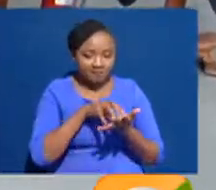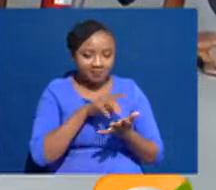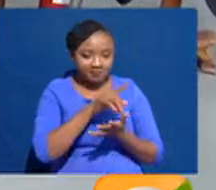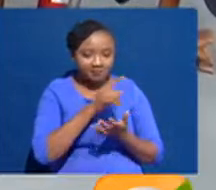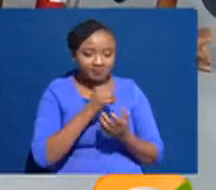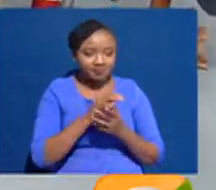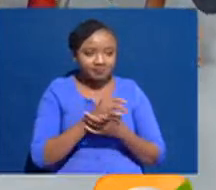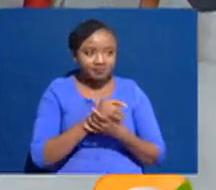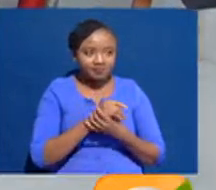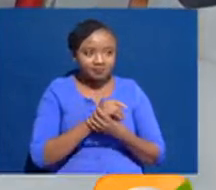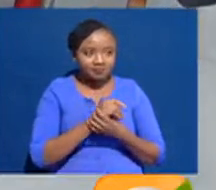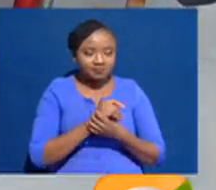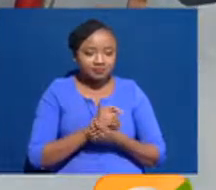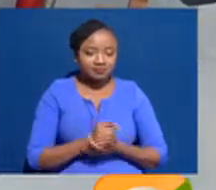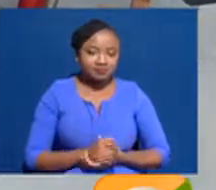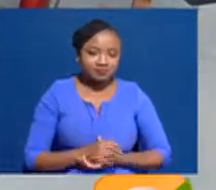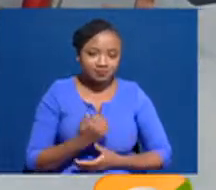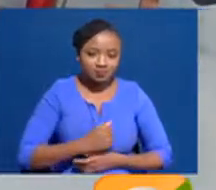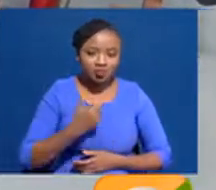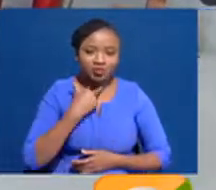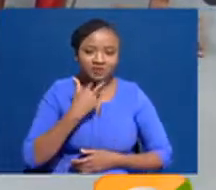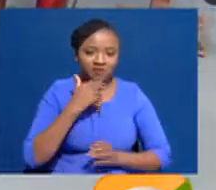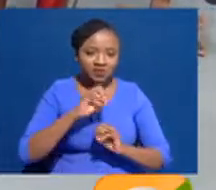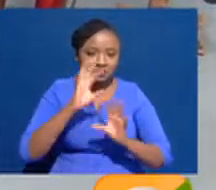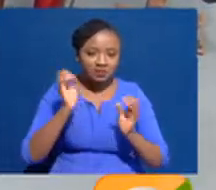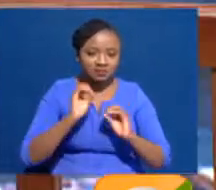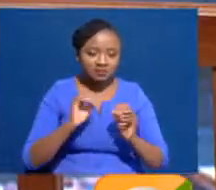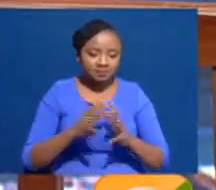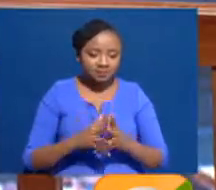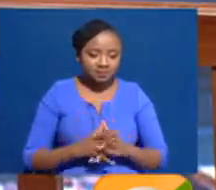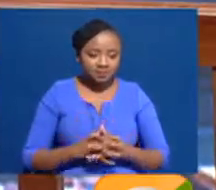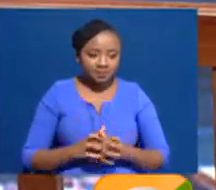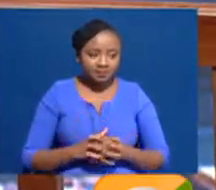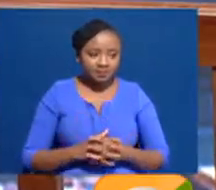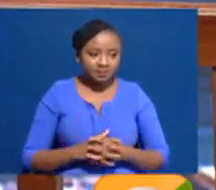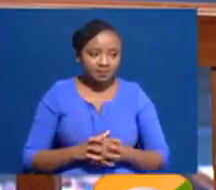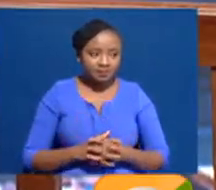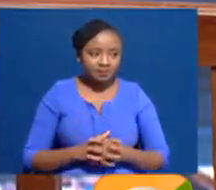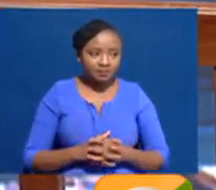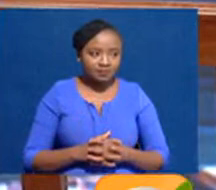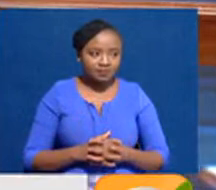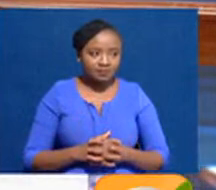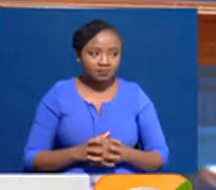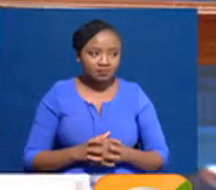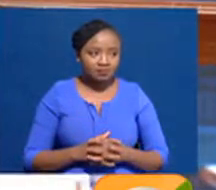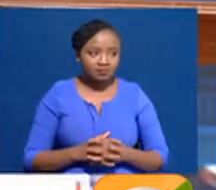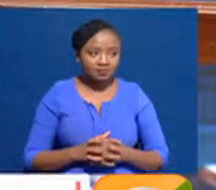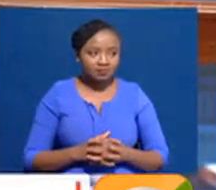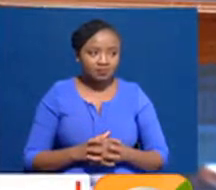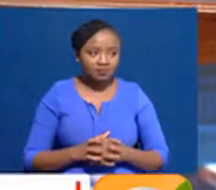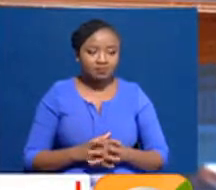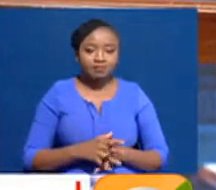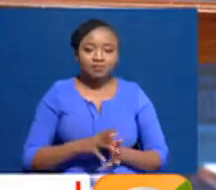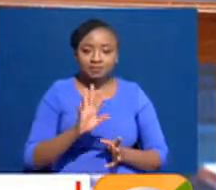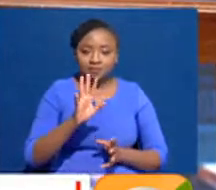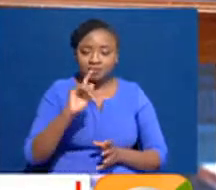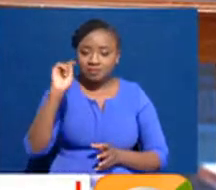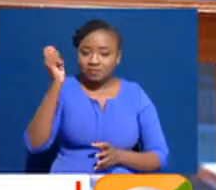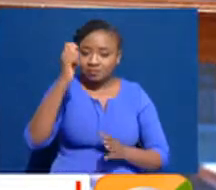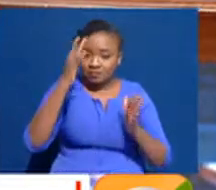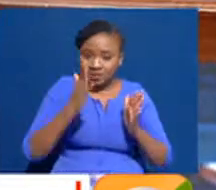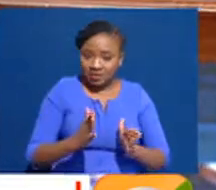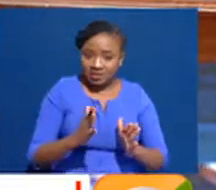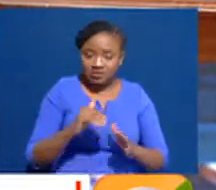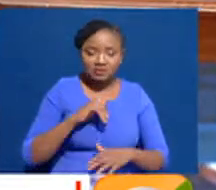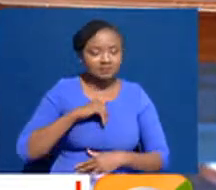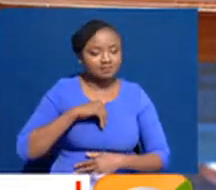This is not about Azimio anymore. Raila Amolo Odinga did not go to the streets today. Kenyans are tired.